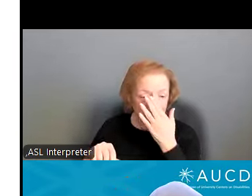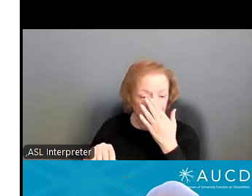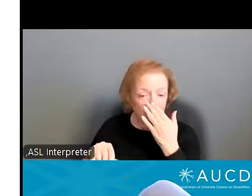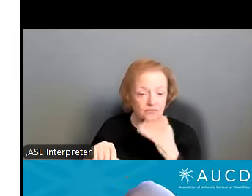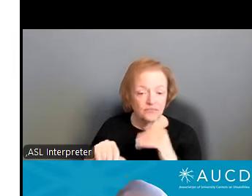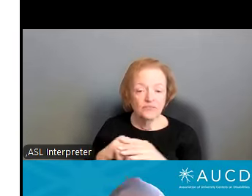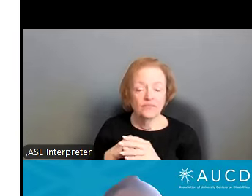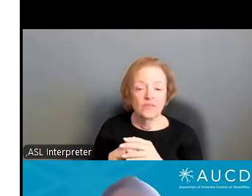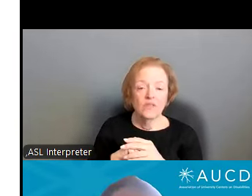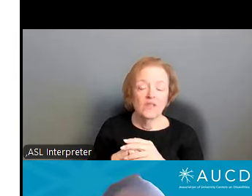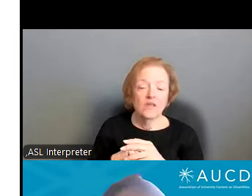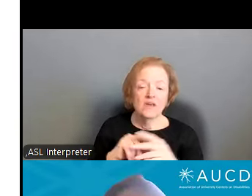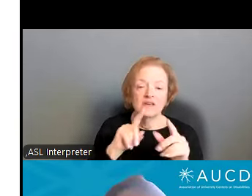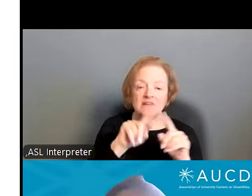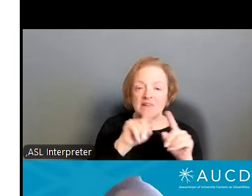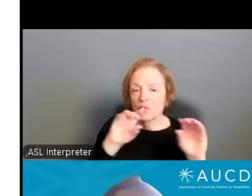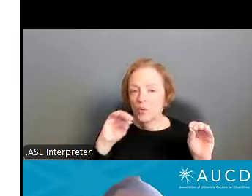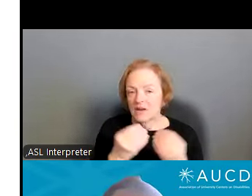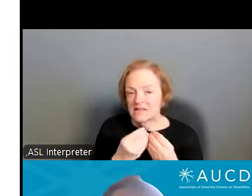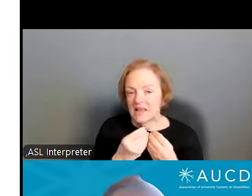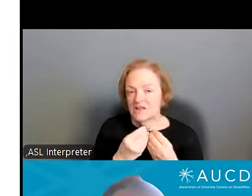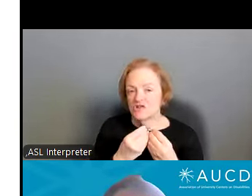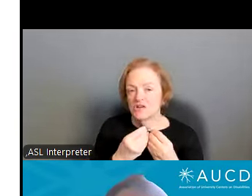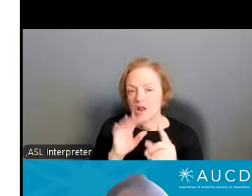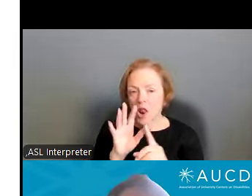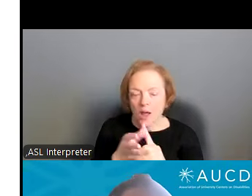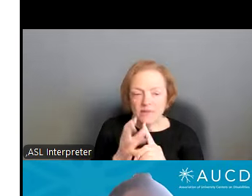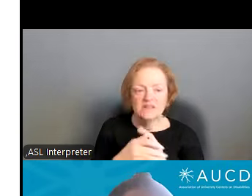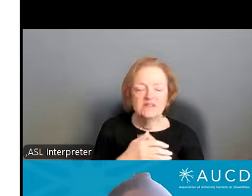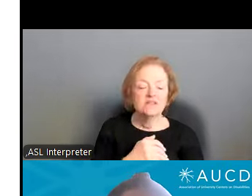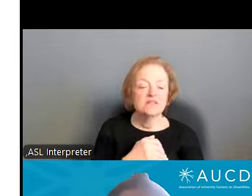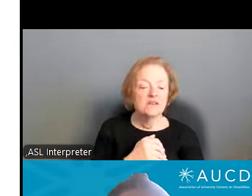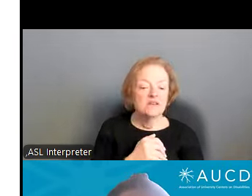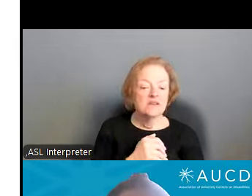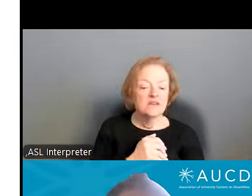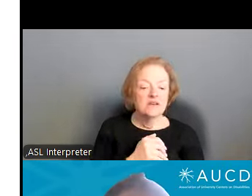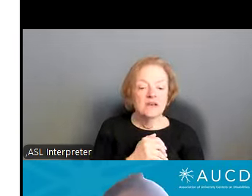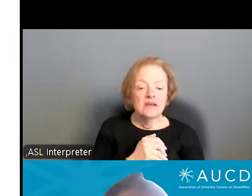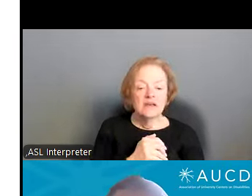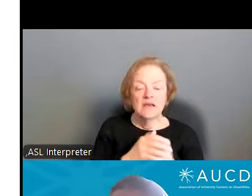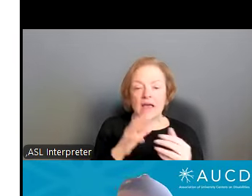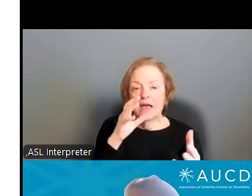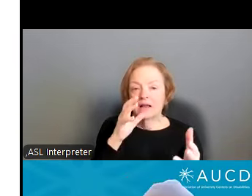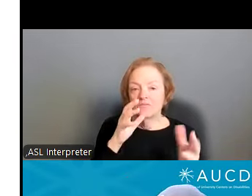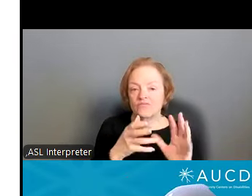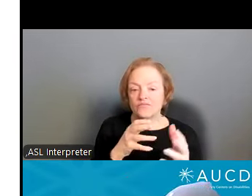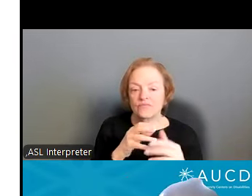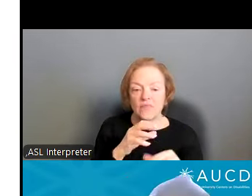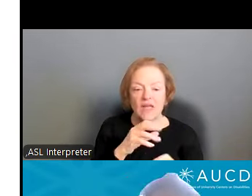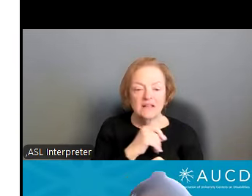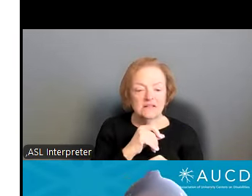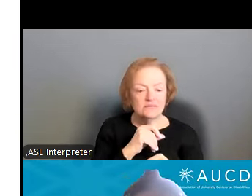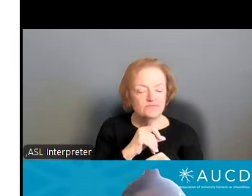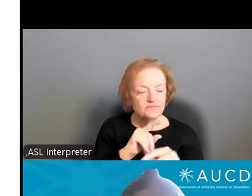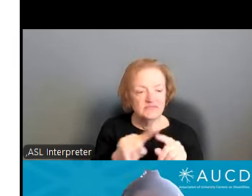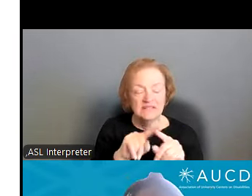many different organizations, lobbyists, constituents schedule meetings with congressional staff to ask for certain amounts